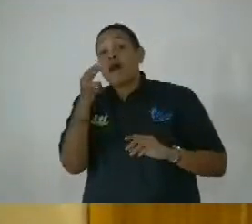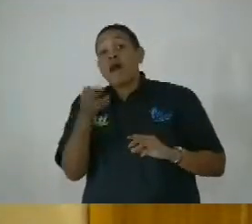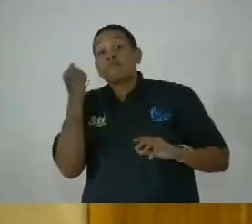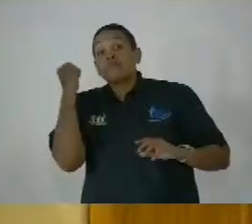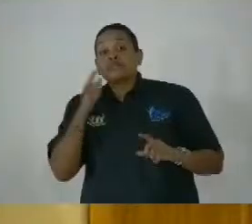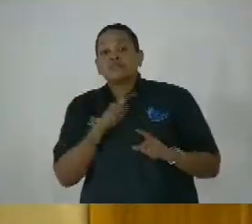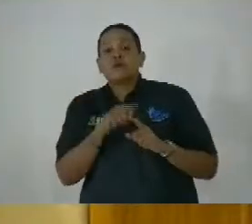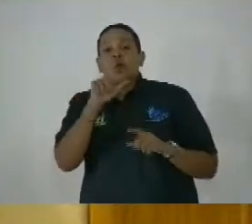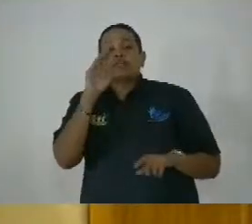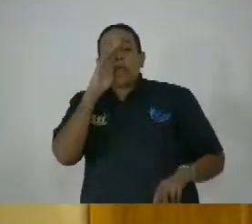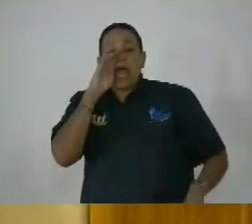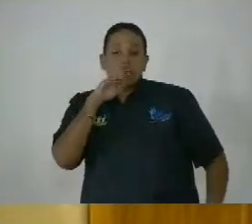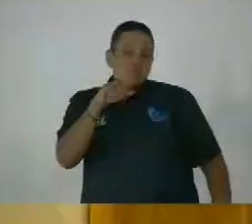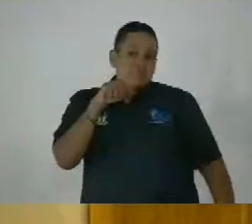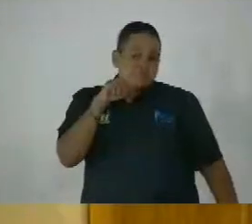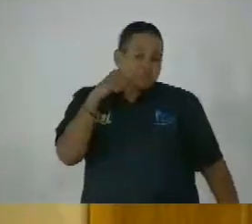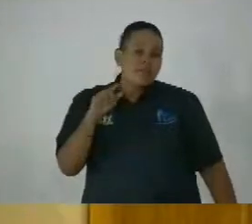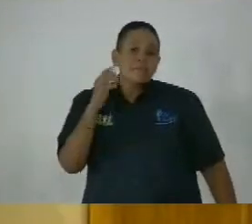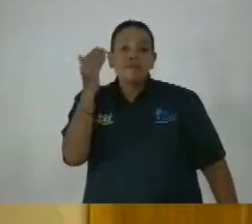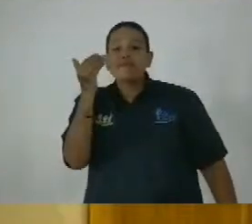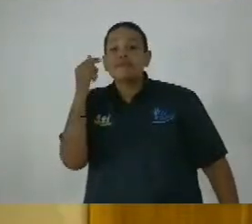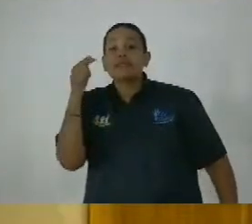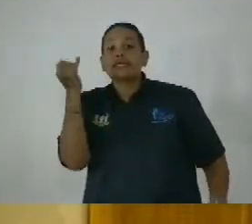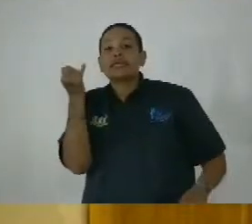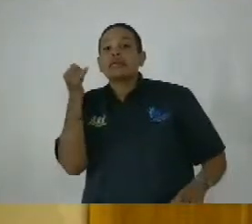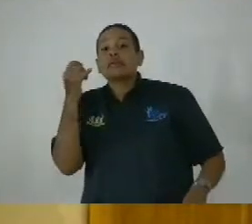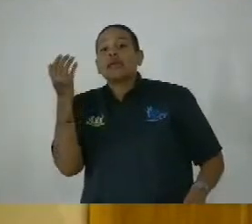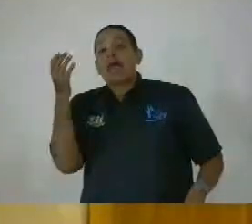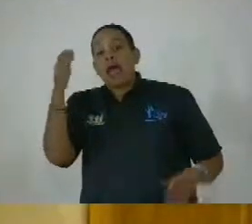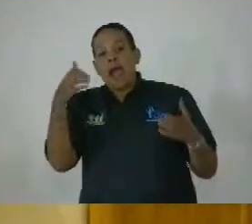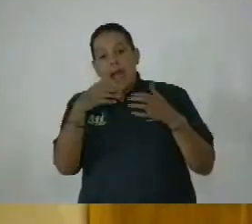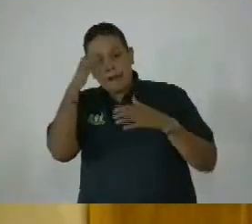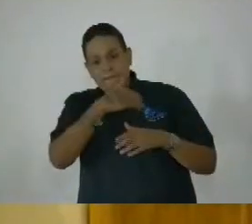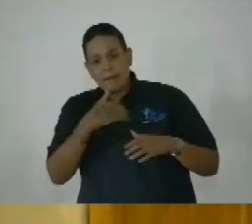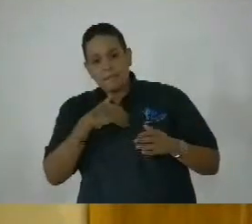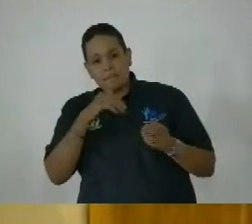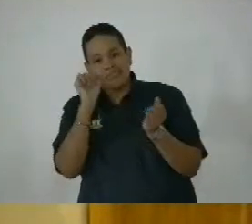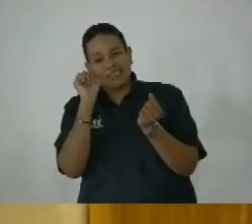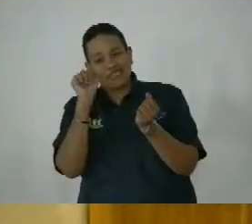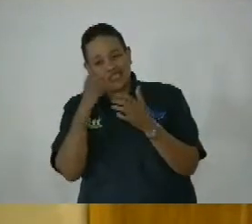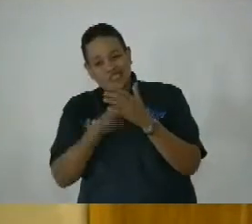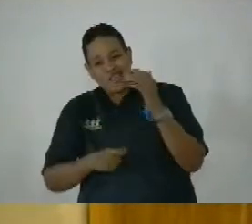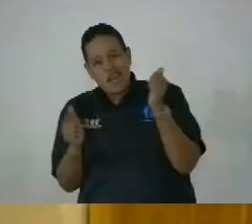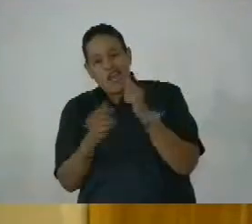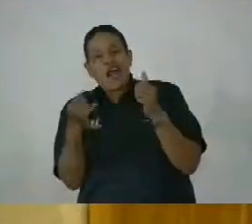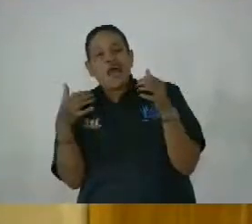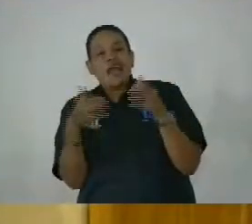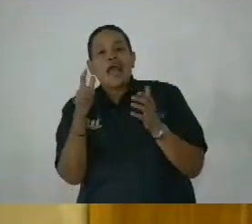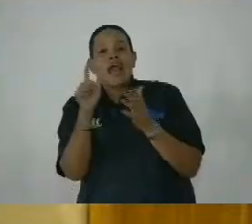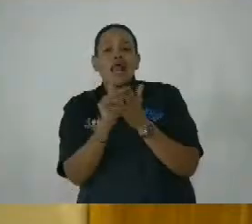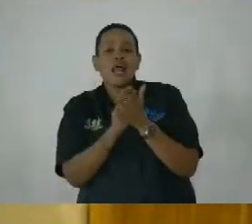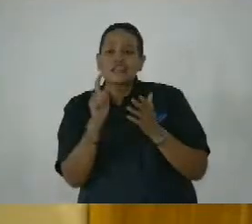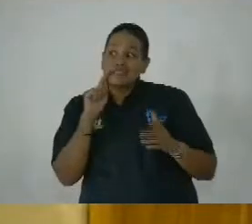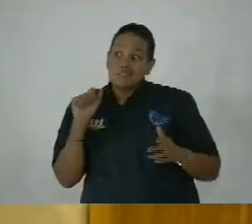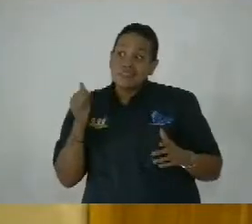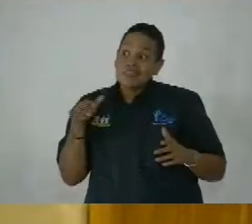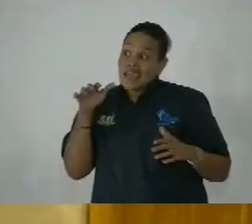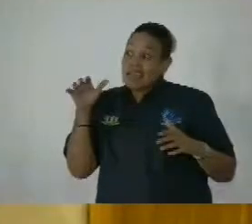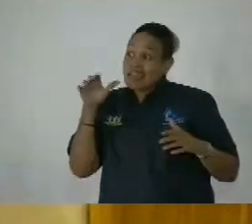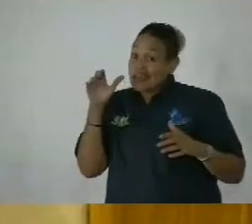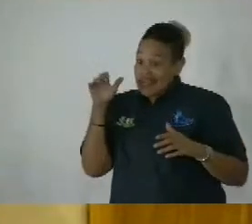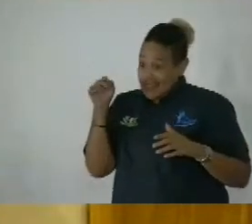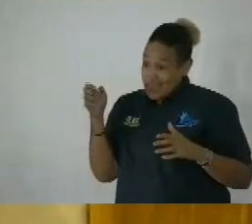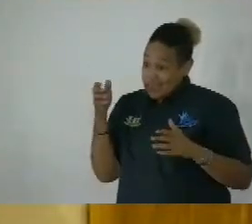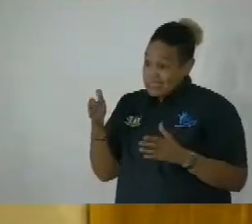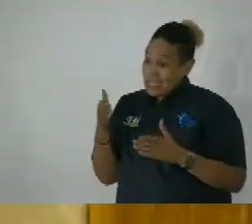scamming. 15 gang members have been charged under anti-gang legislation. Overall, 10 gang-related cases have been before the